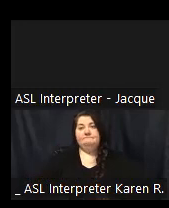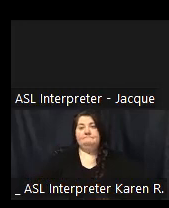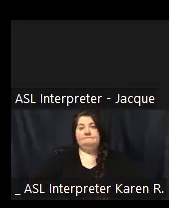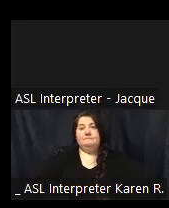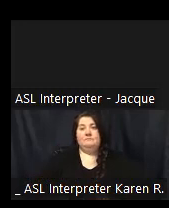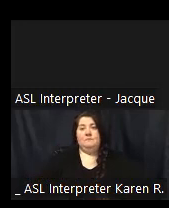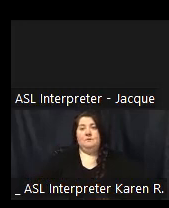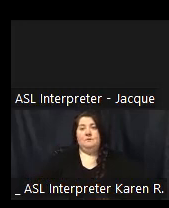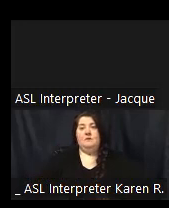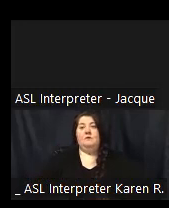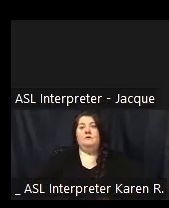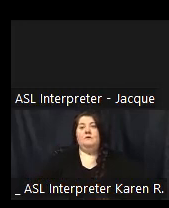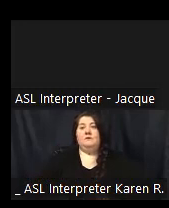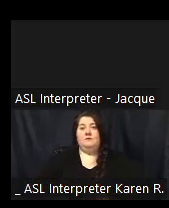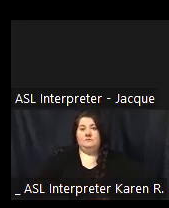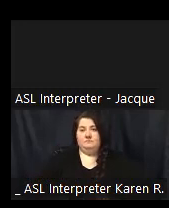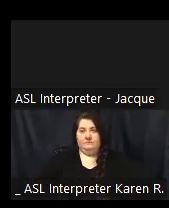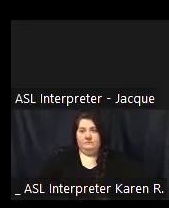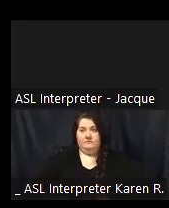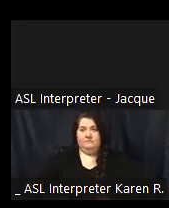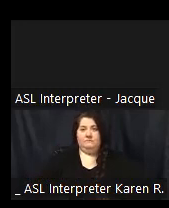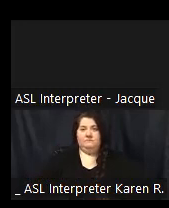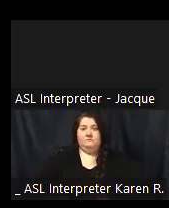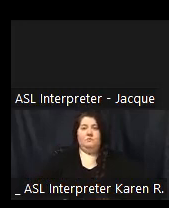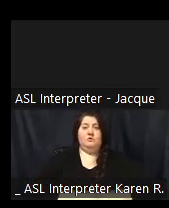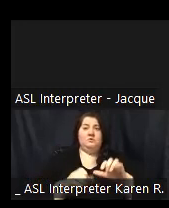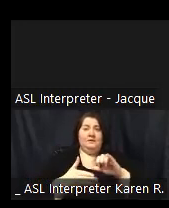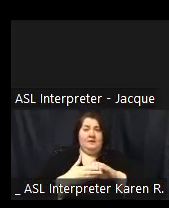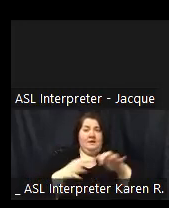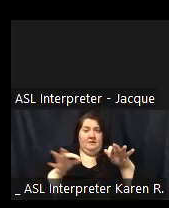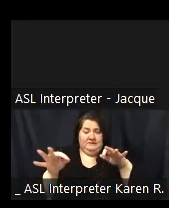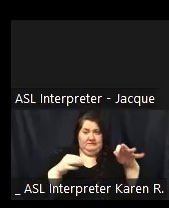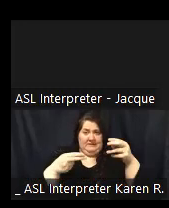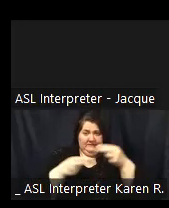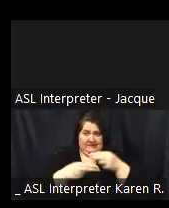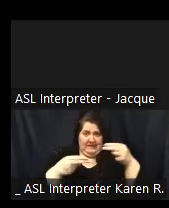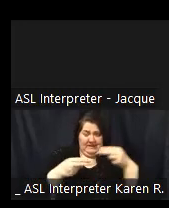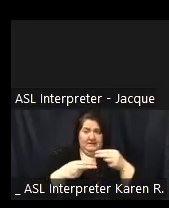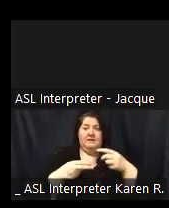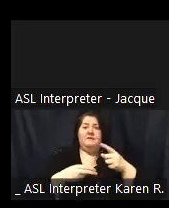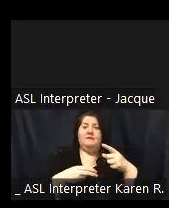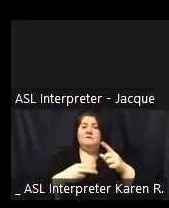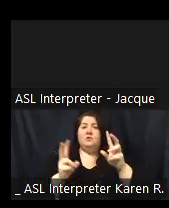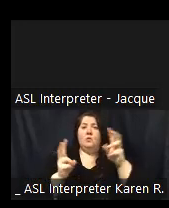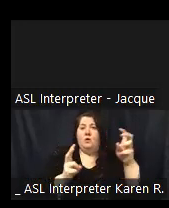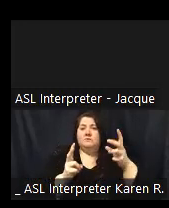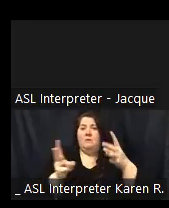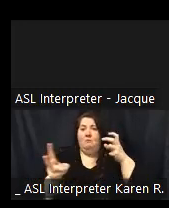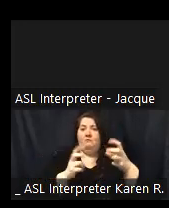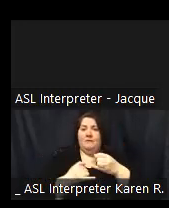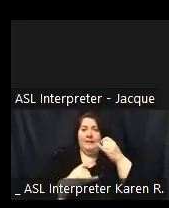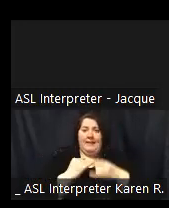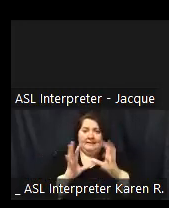And while folks are doing that, I'll explain the slide a little bit. These are just quotes that I pulled from our last meeting, the